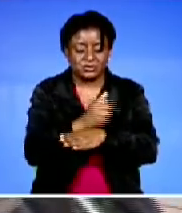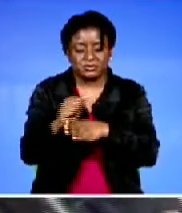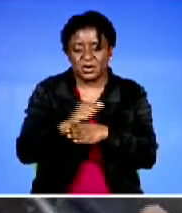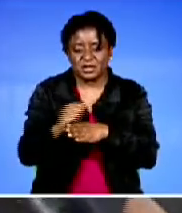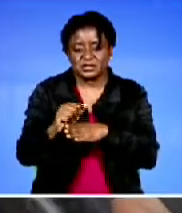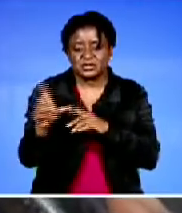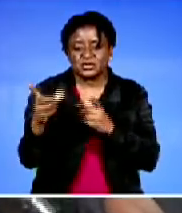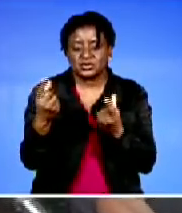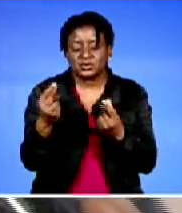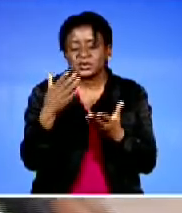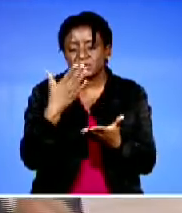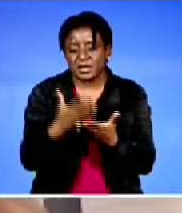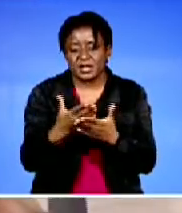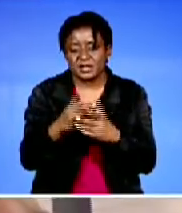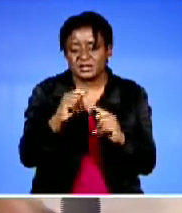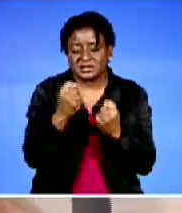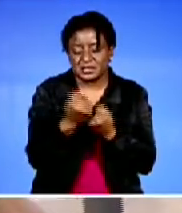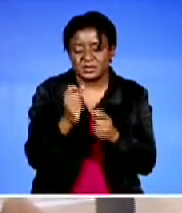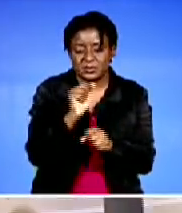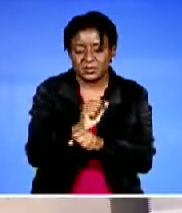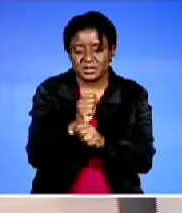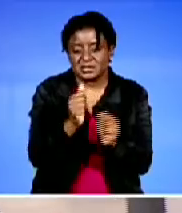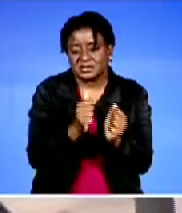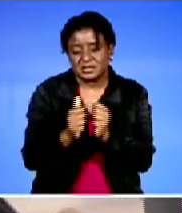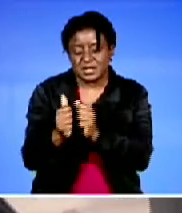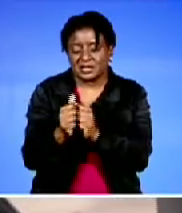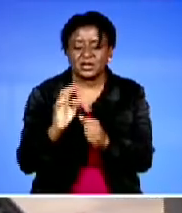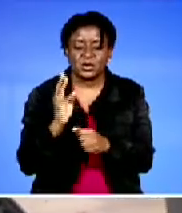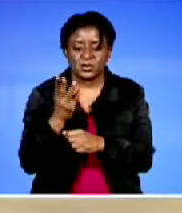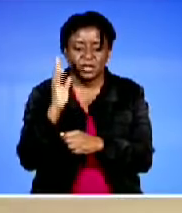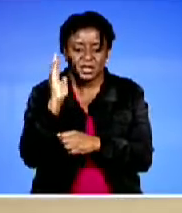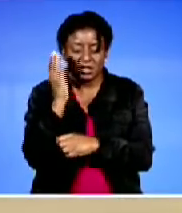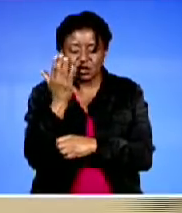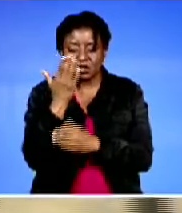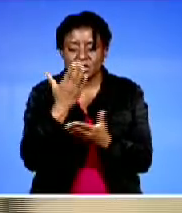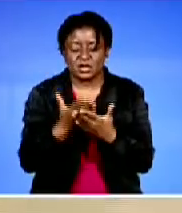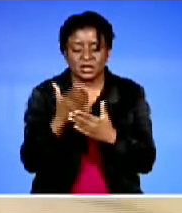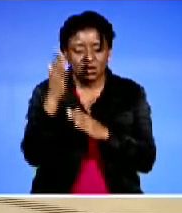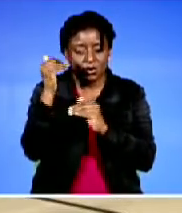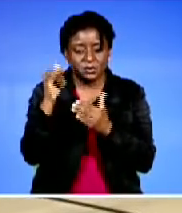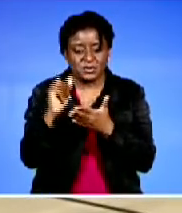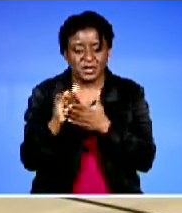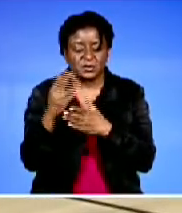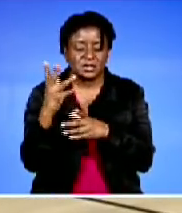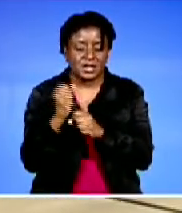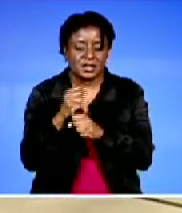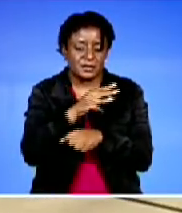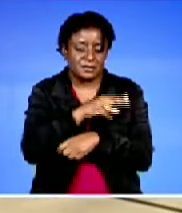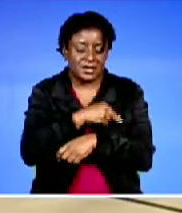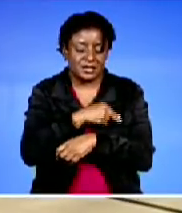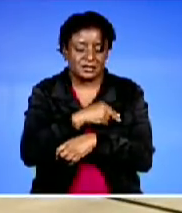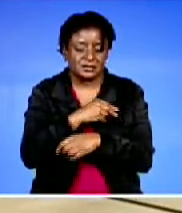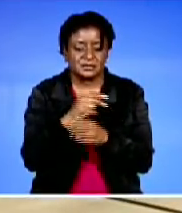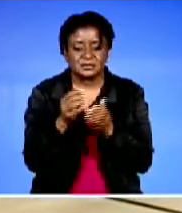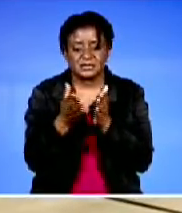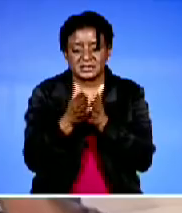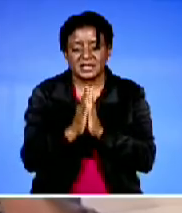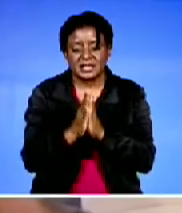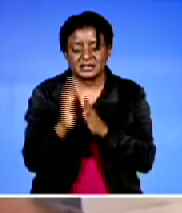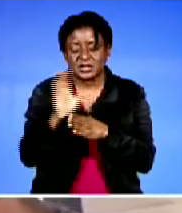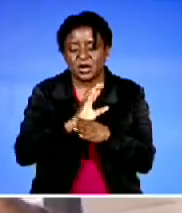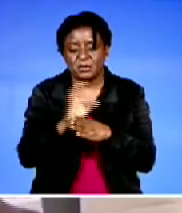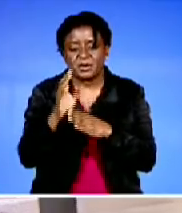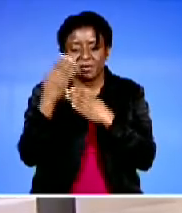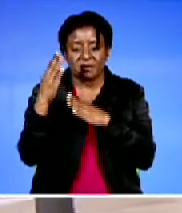team is gelling as a unit and we're looking pretty good and hope that we can medal. The head coach also making this plea to corporate Bahamas.